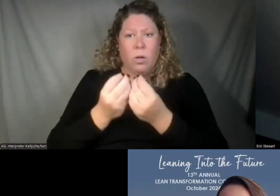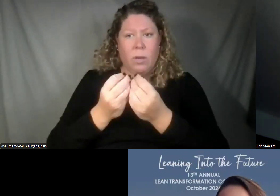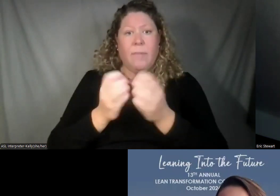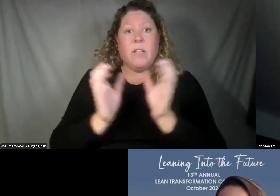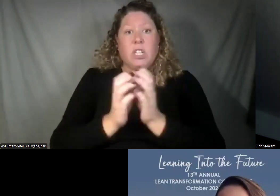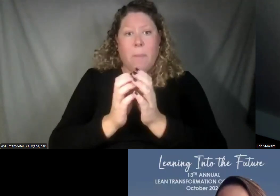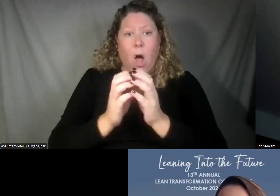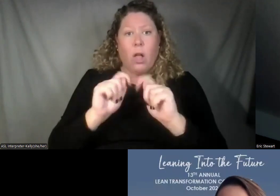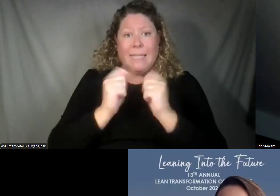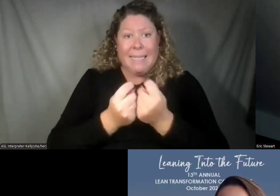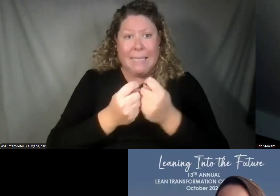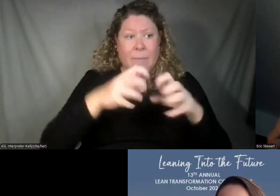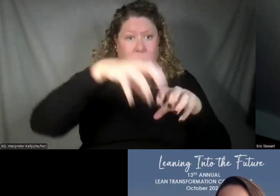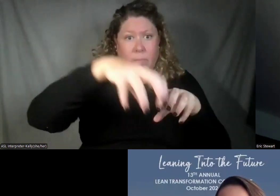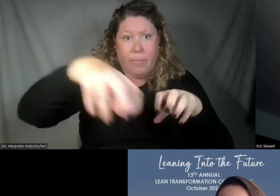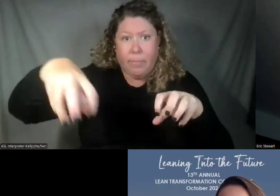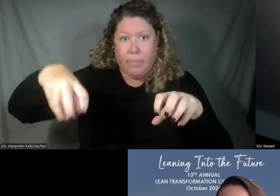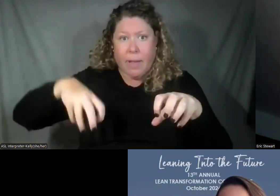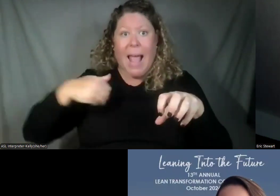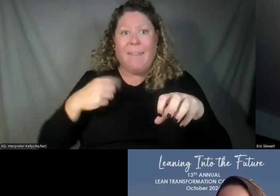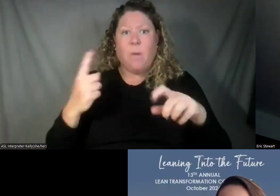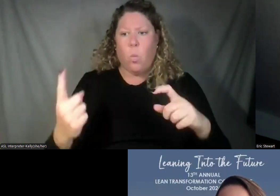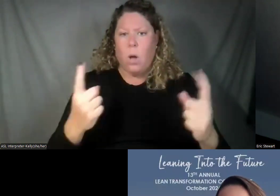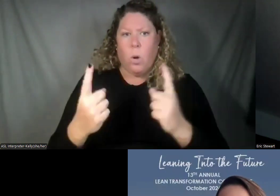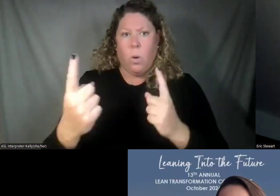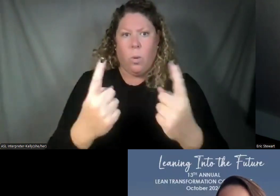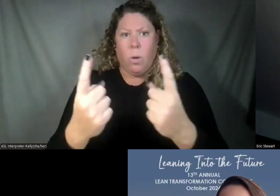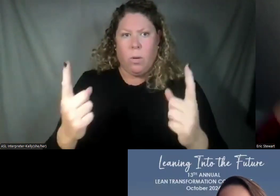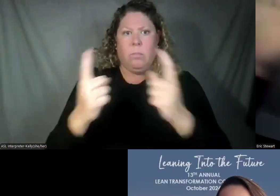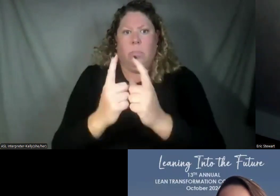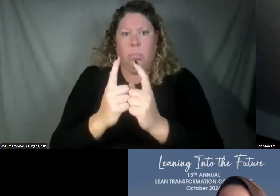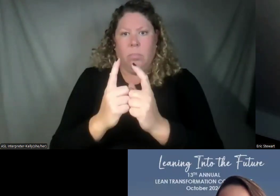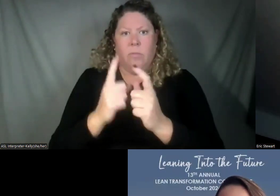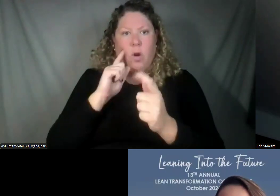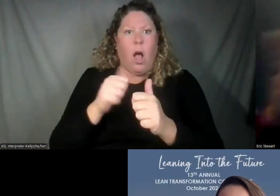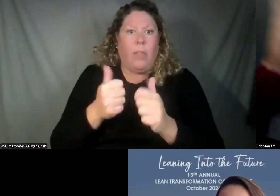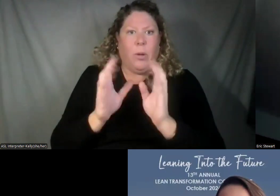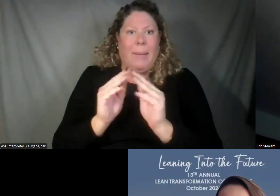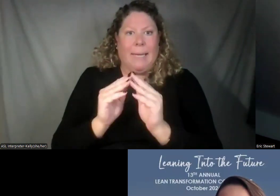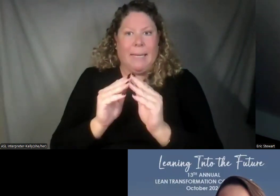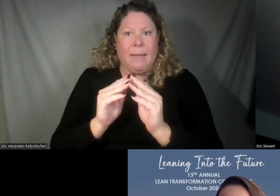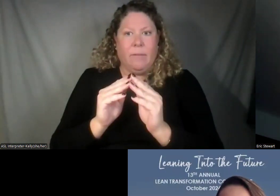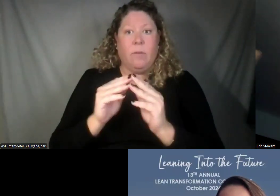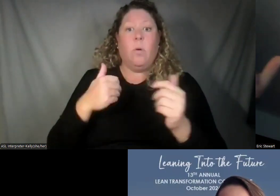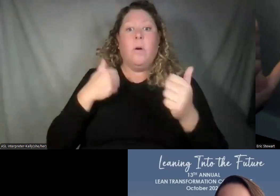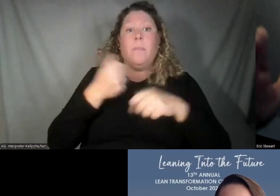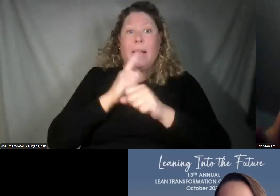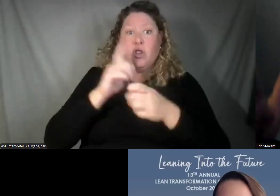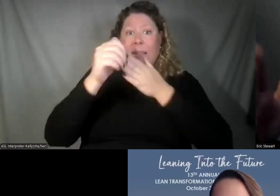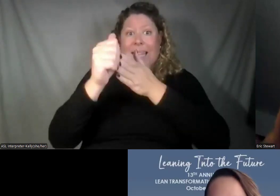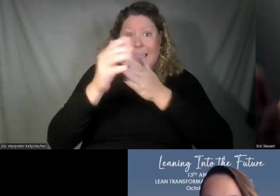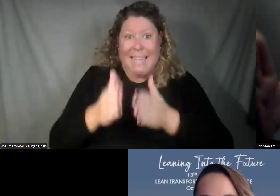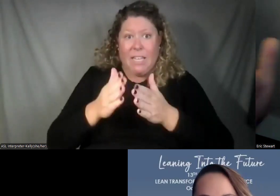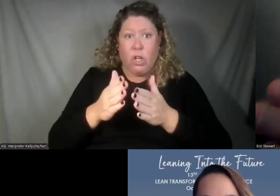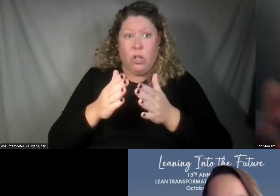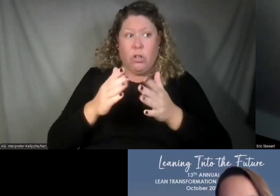coordinated person running back and forth, or at best, leaders that coordinate this, leaders that are able to talk and let the